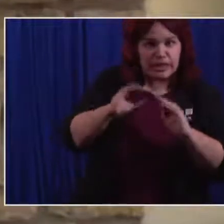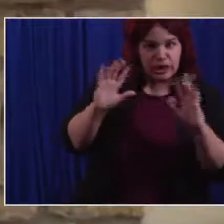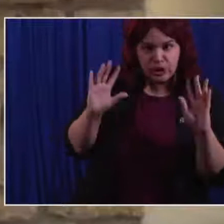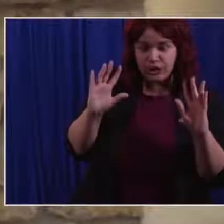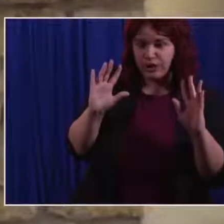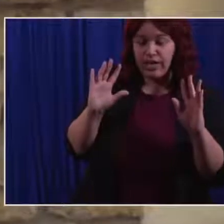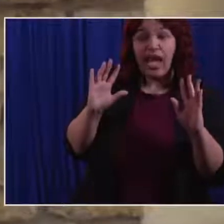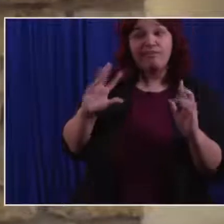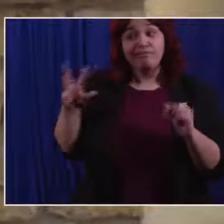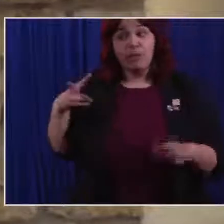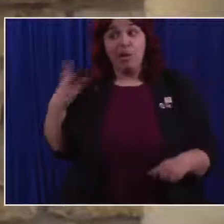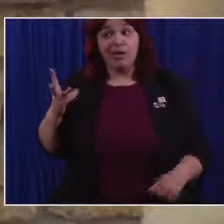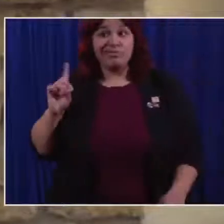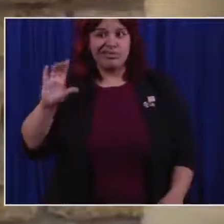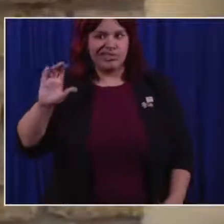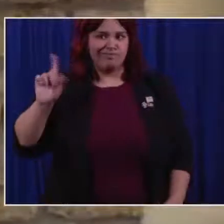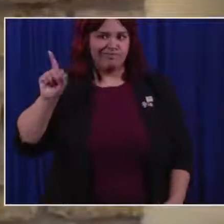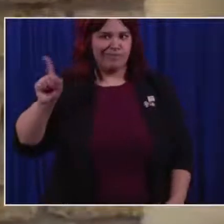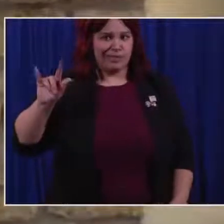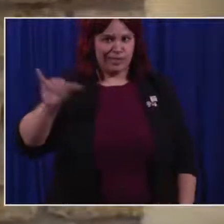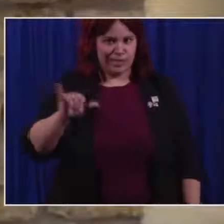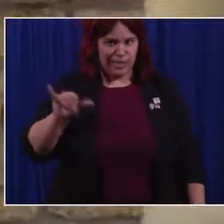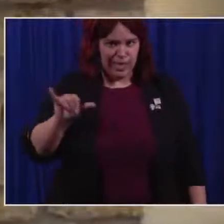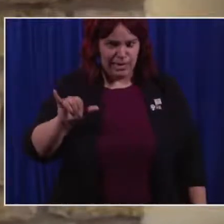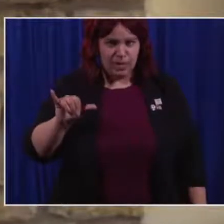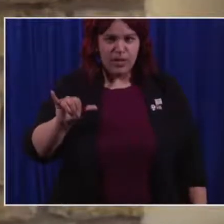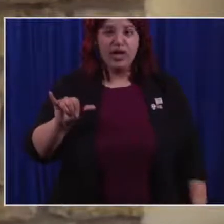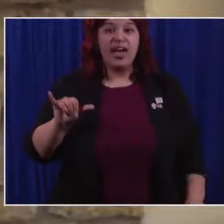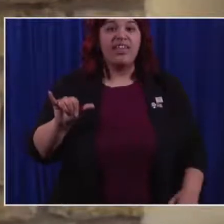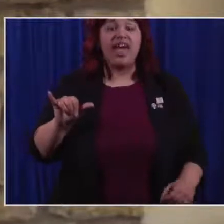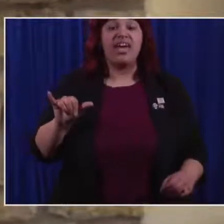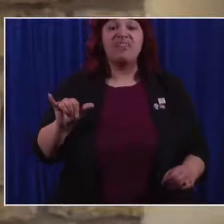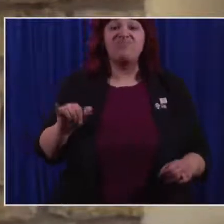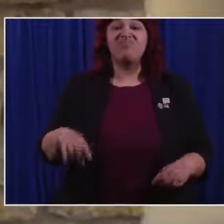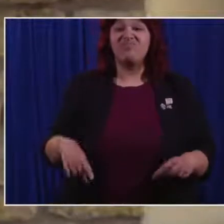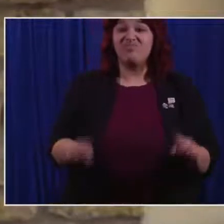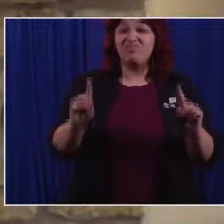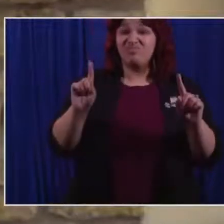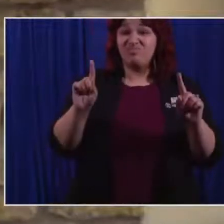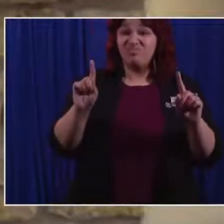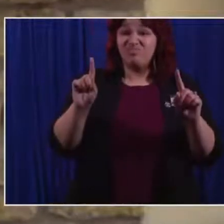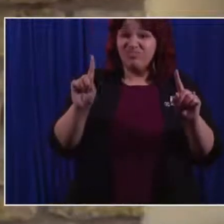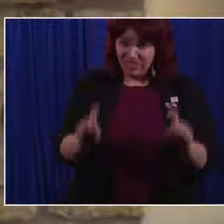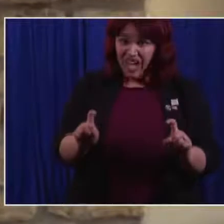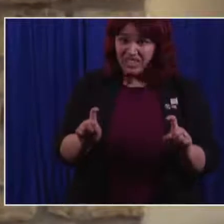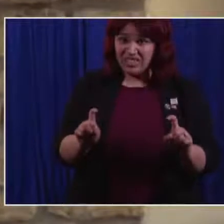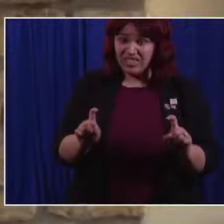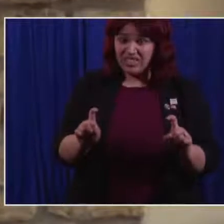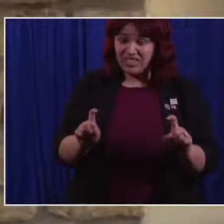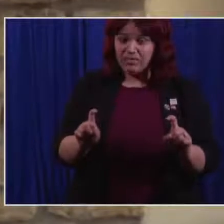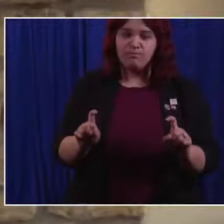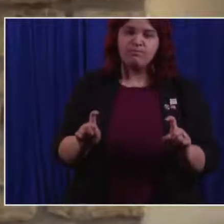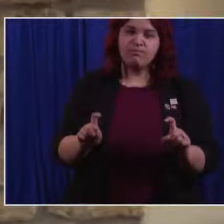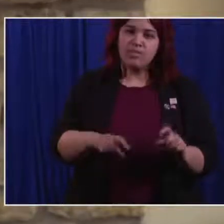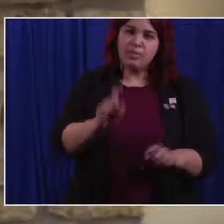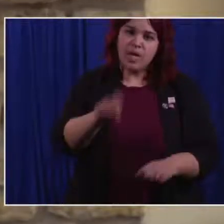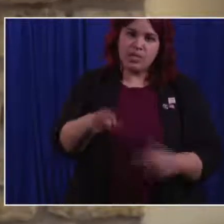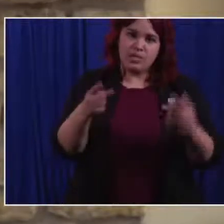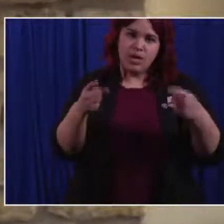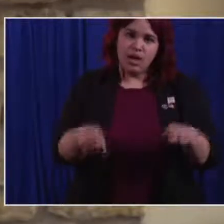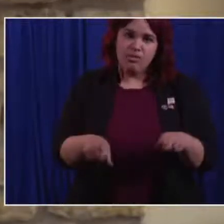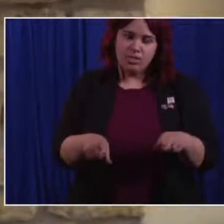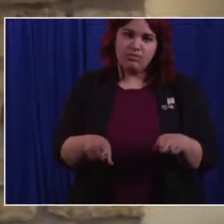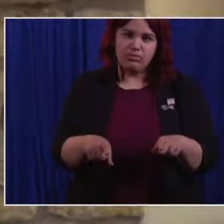that, these tests will have to continue, but, we would not